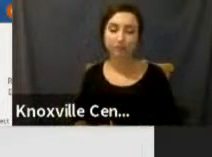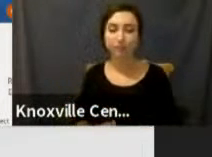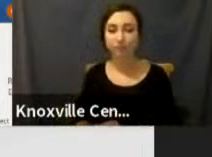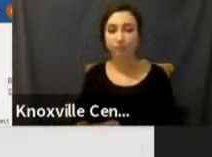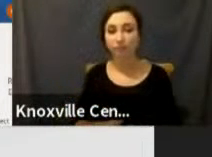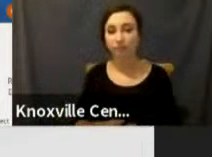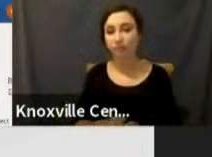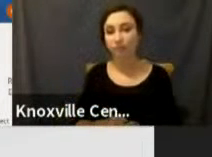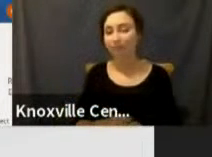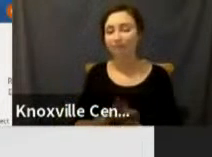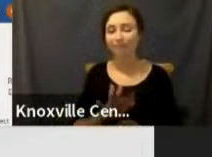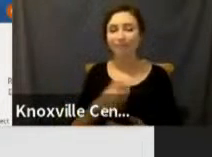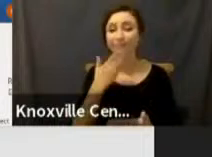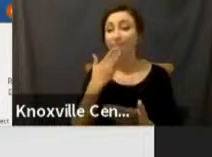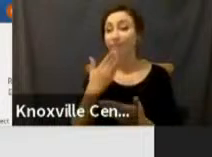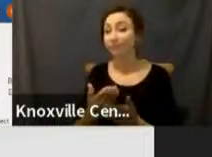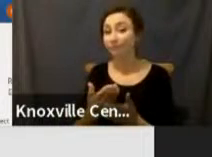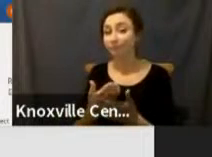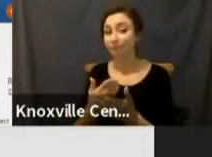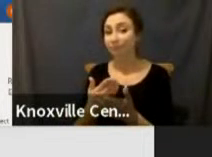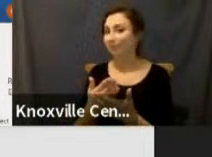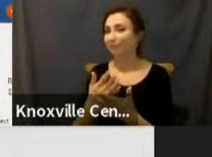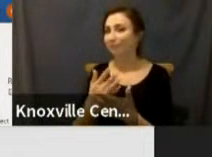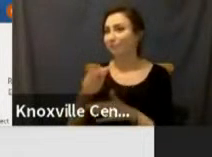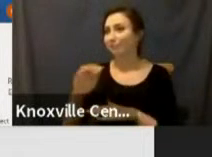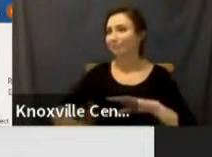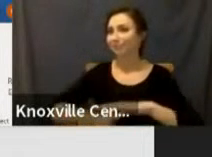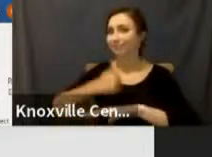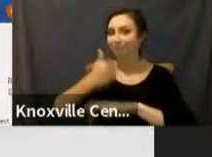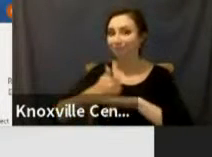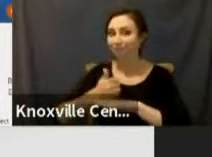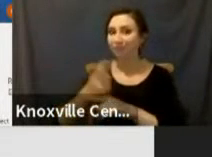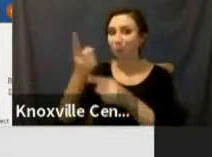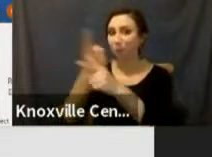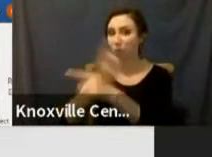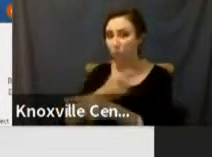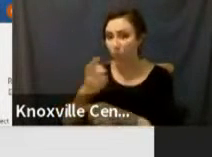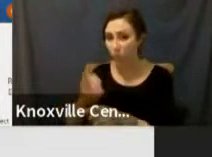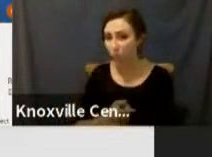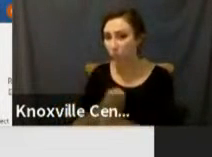Or here's a good one: enact appropriate precautions.